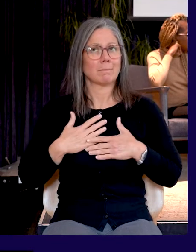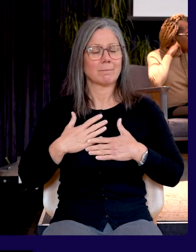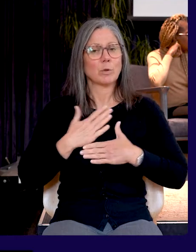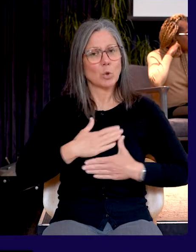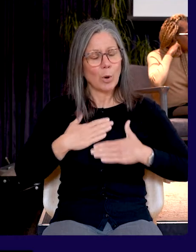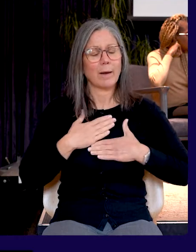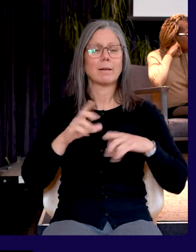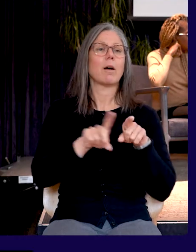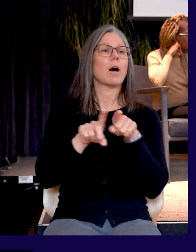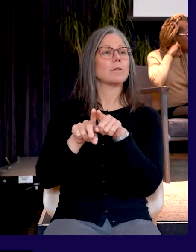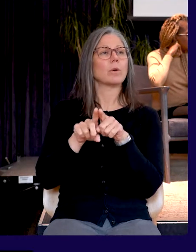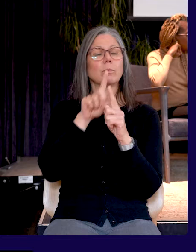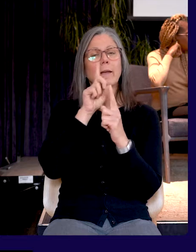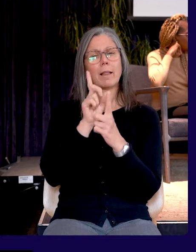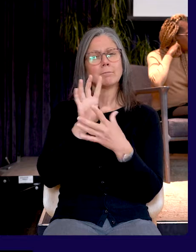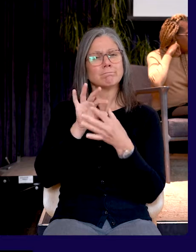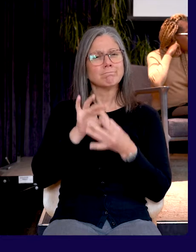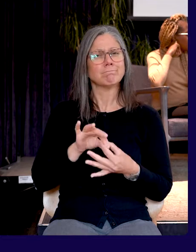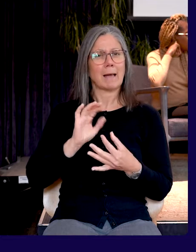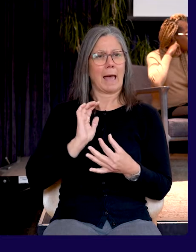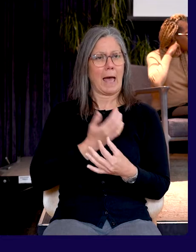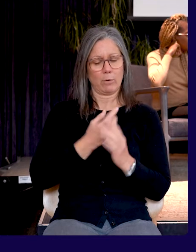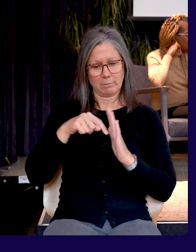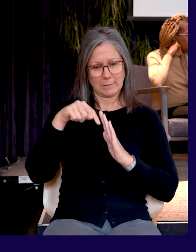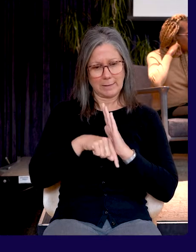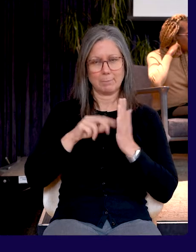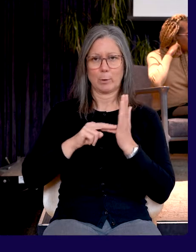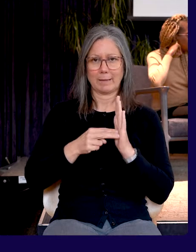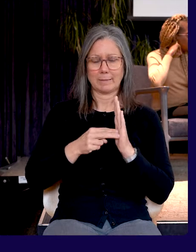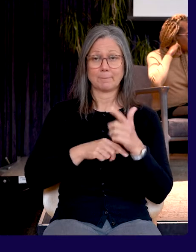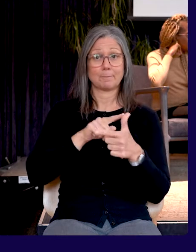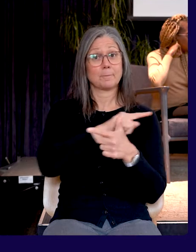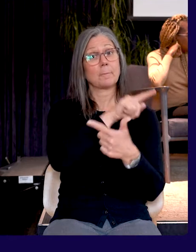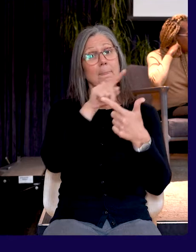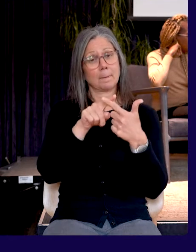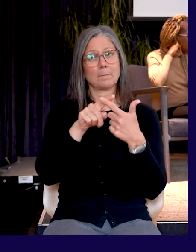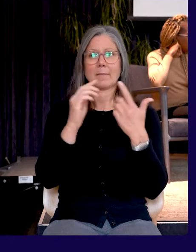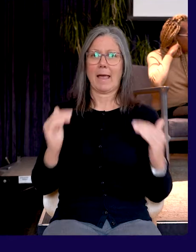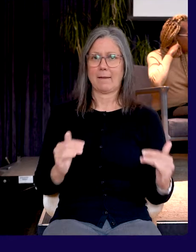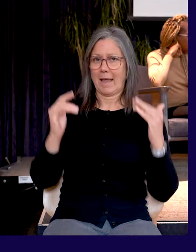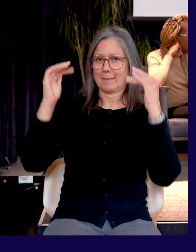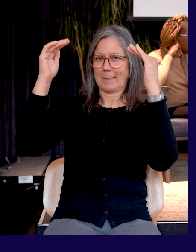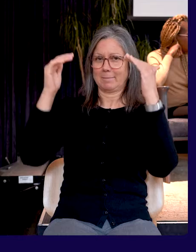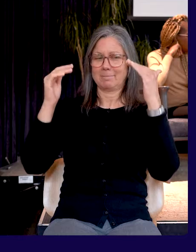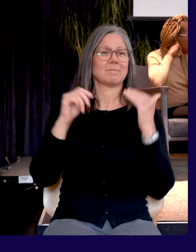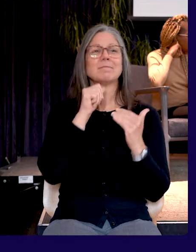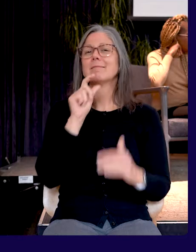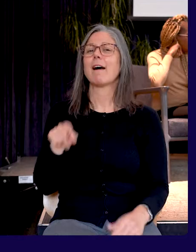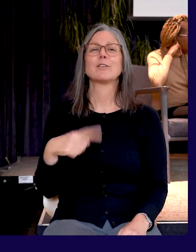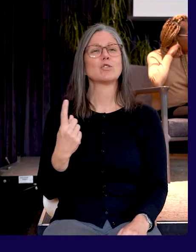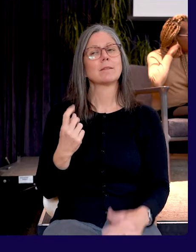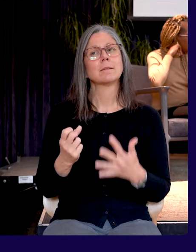really taps into our deepest purpose. Yeah. The second thing that she's looking for is advancement, not just